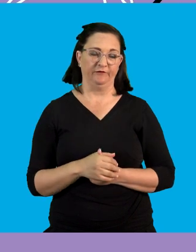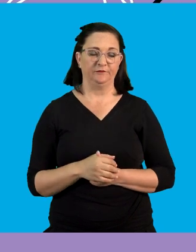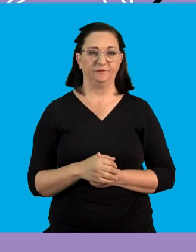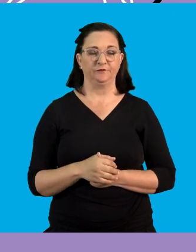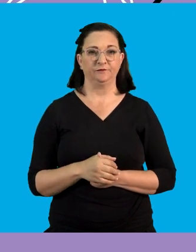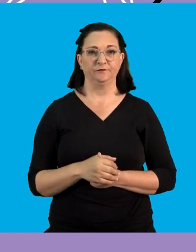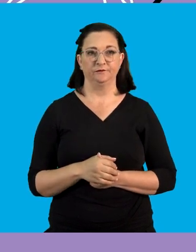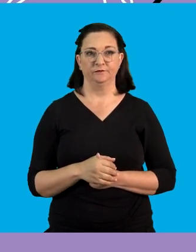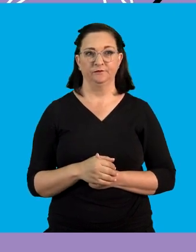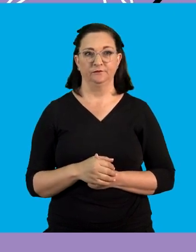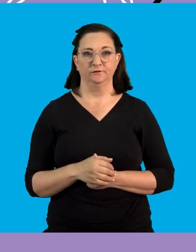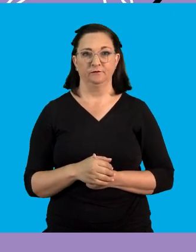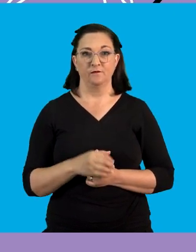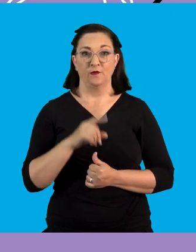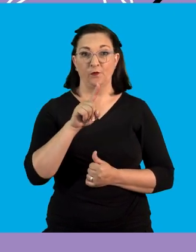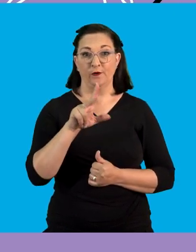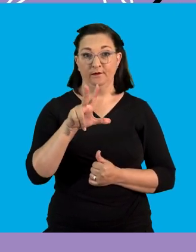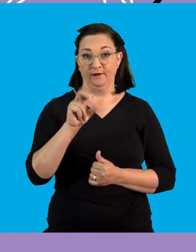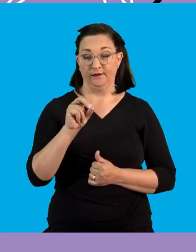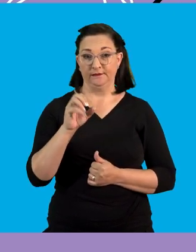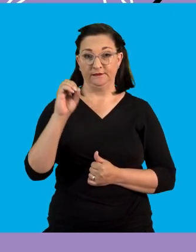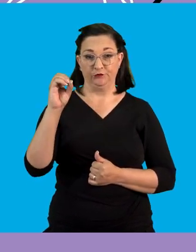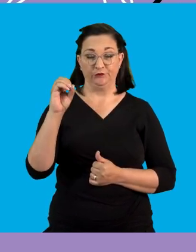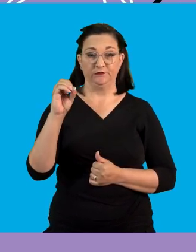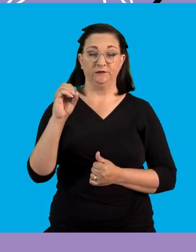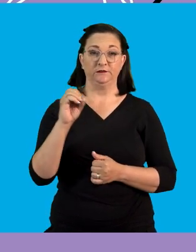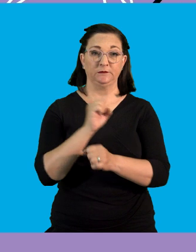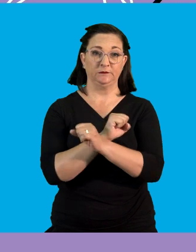to be 180 degrees multiplied by 5.